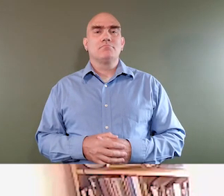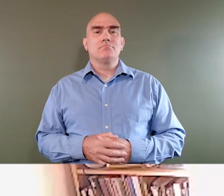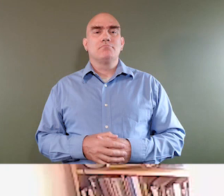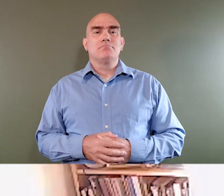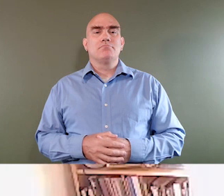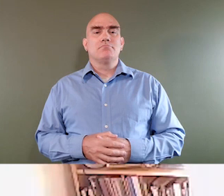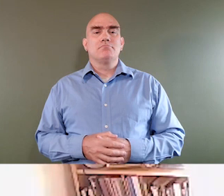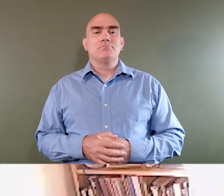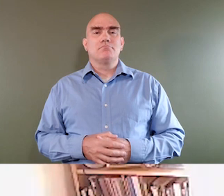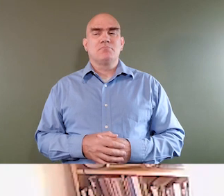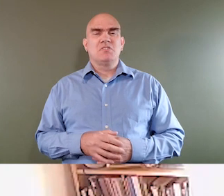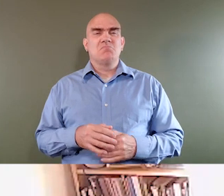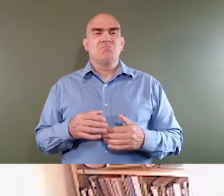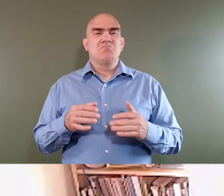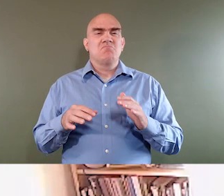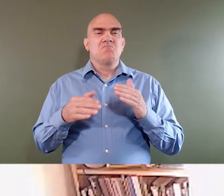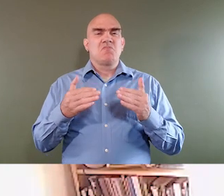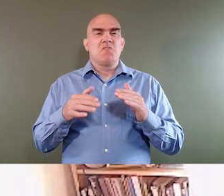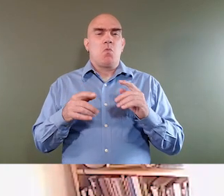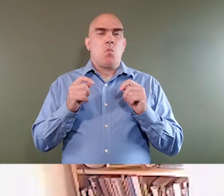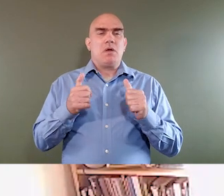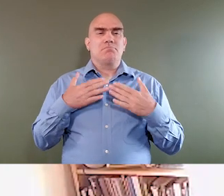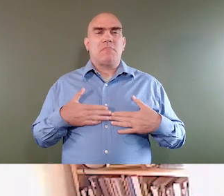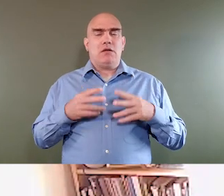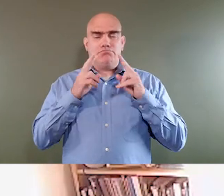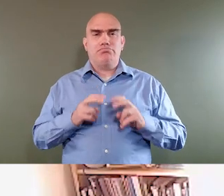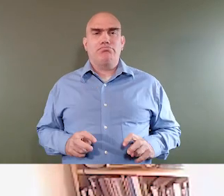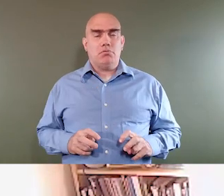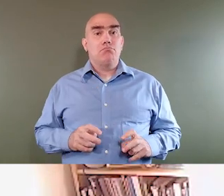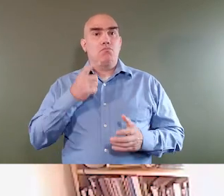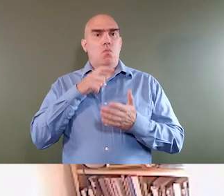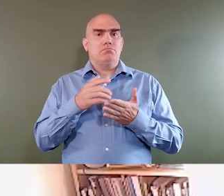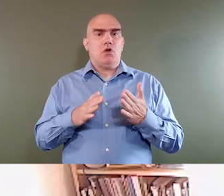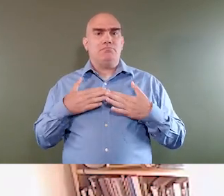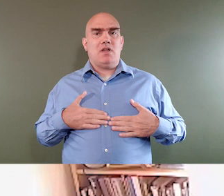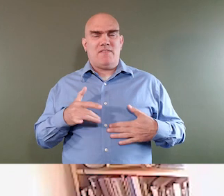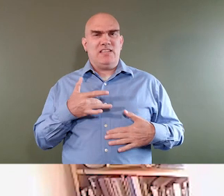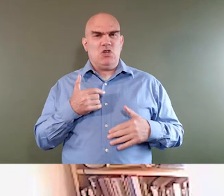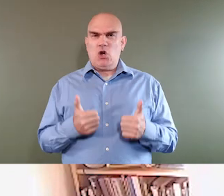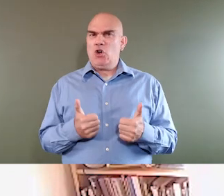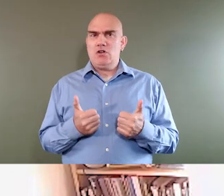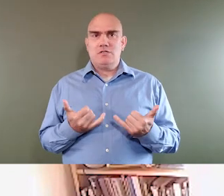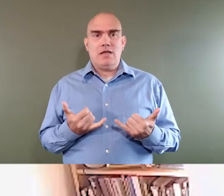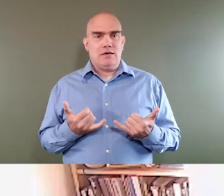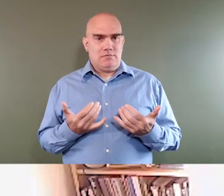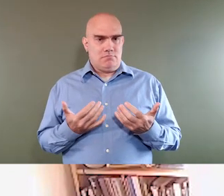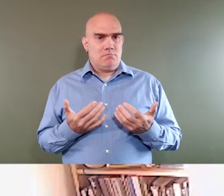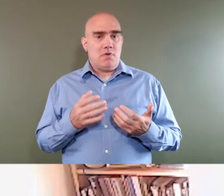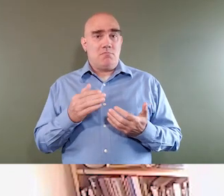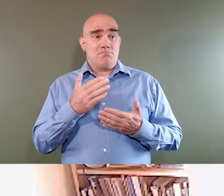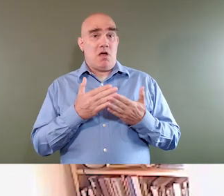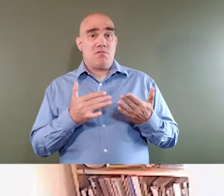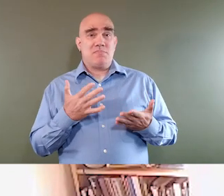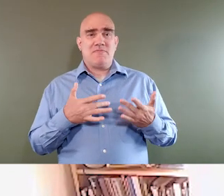And then just finding a quick body scan and noticing the parts of your body that feel really good today. So the parts that feel